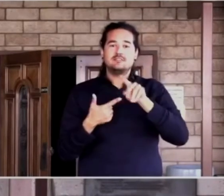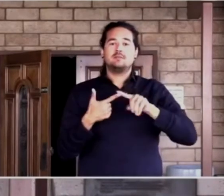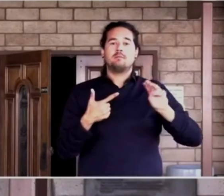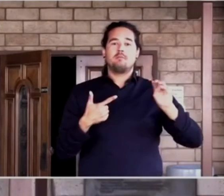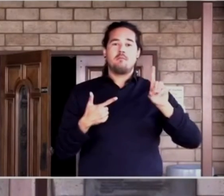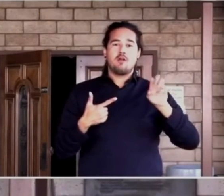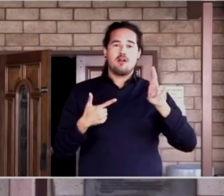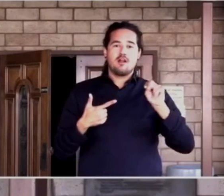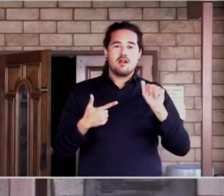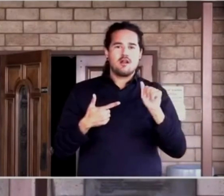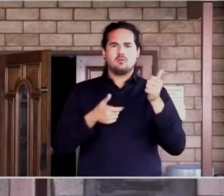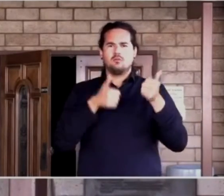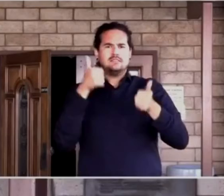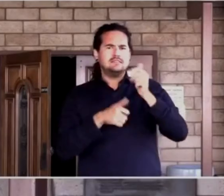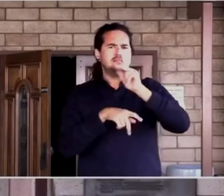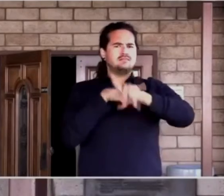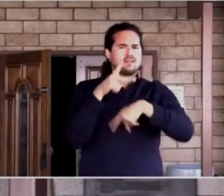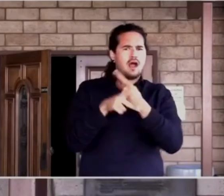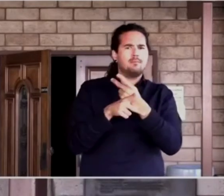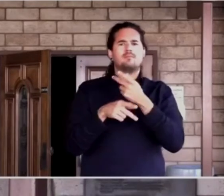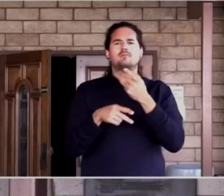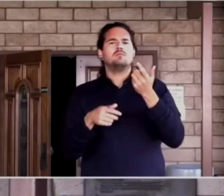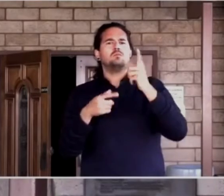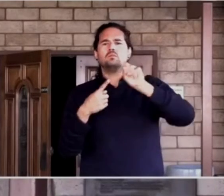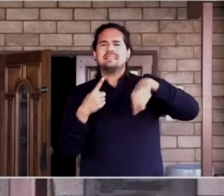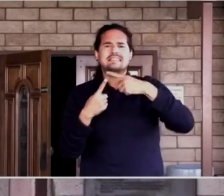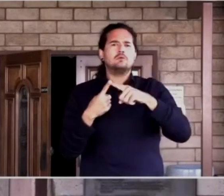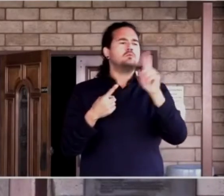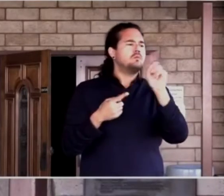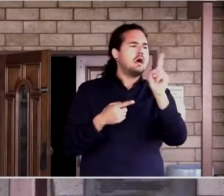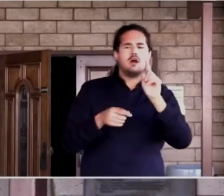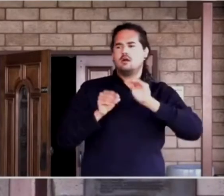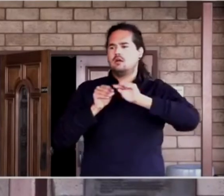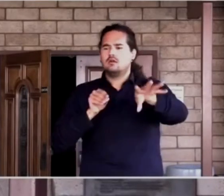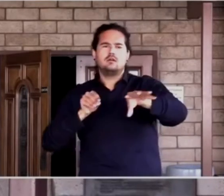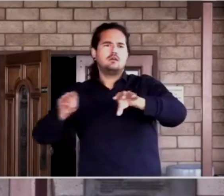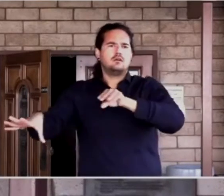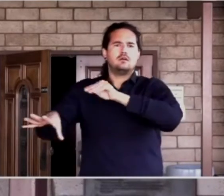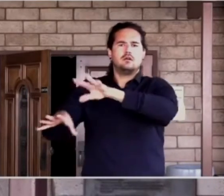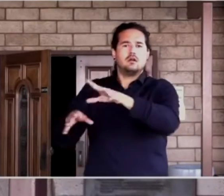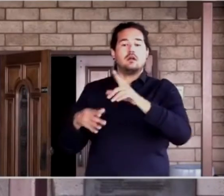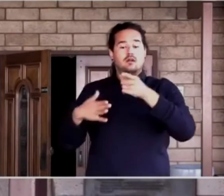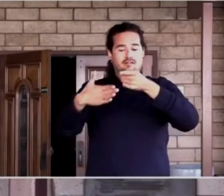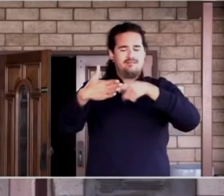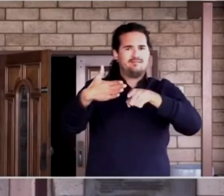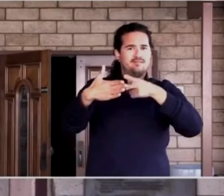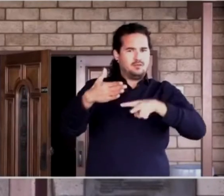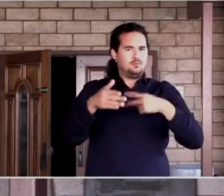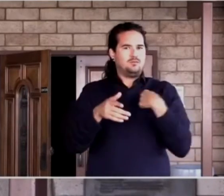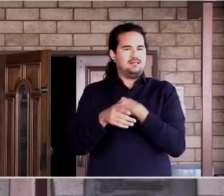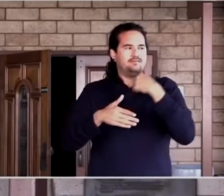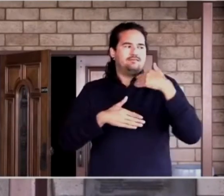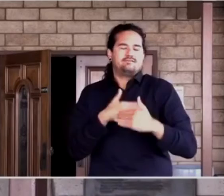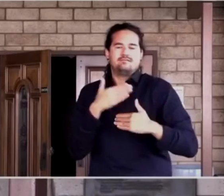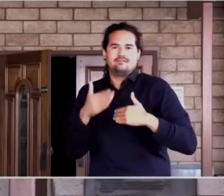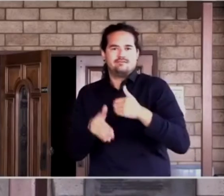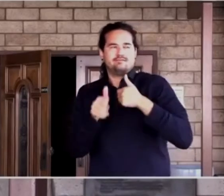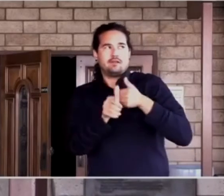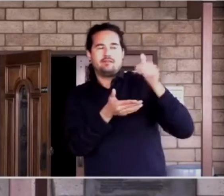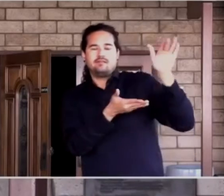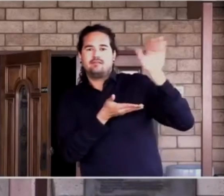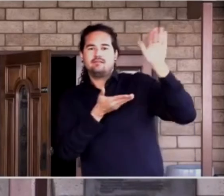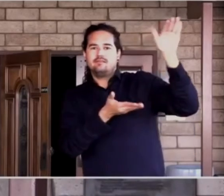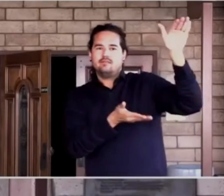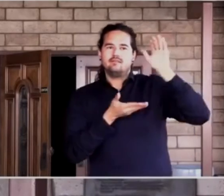get what they are due to receive. And then shifting our operations as needed to make sure that we can safely